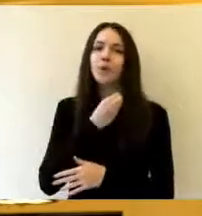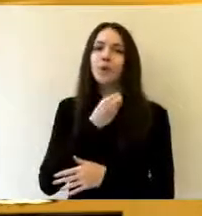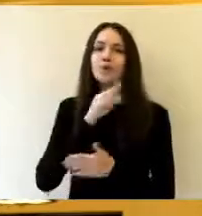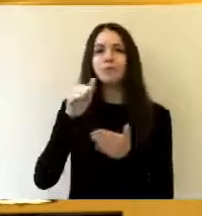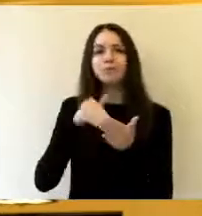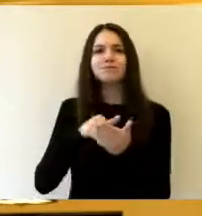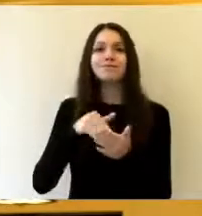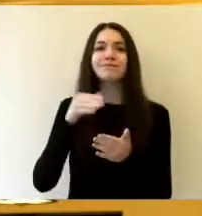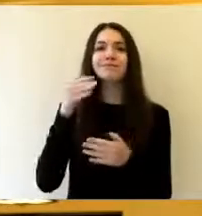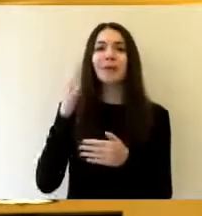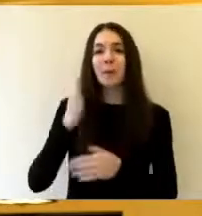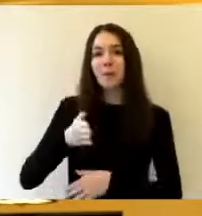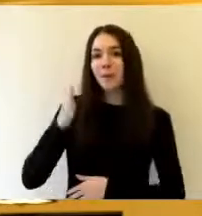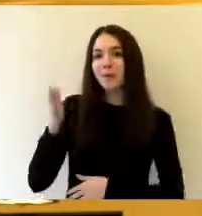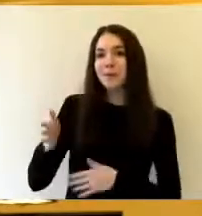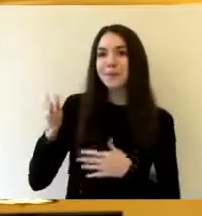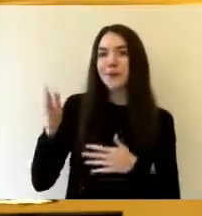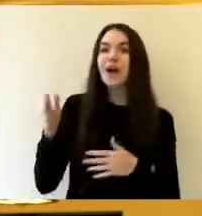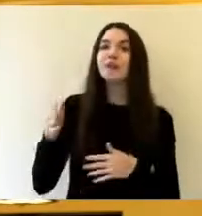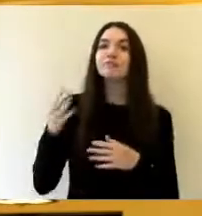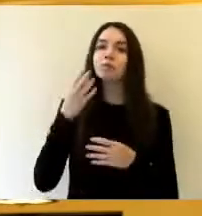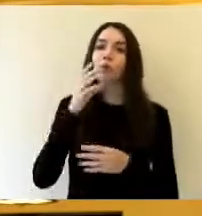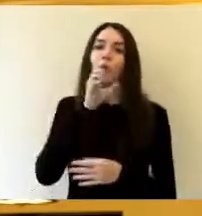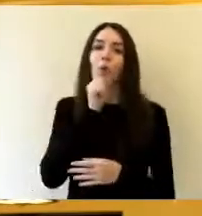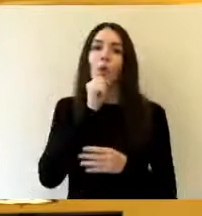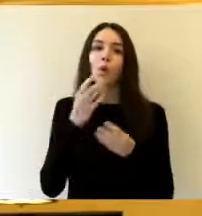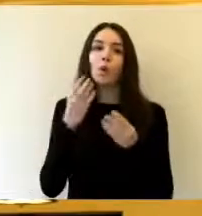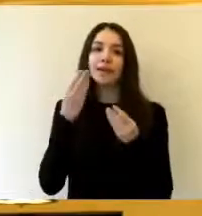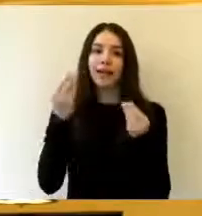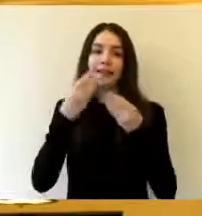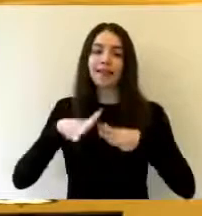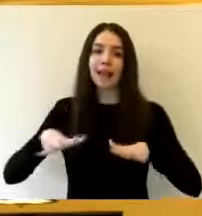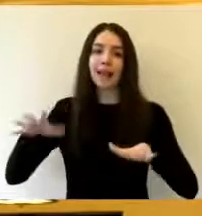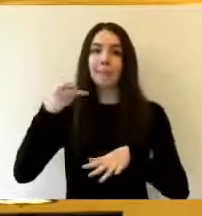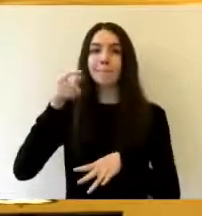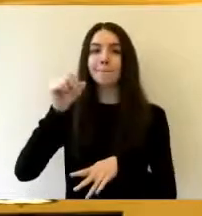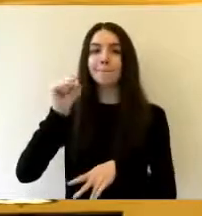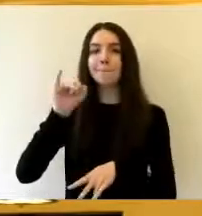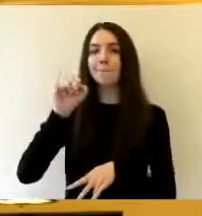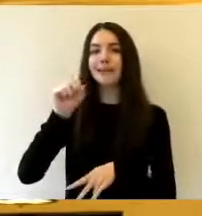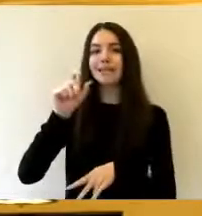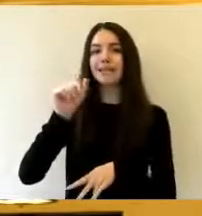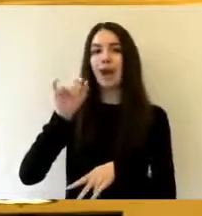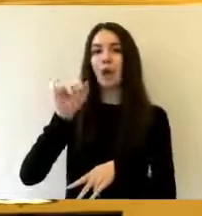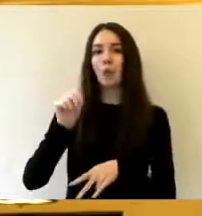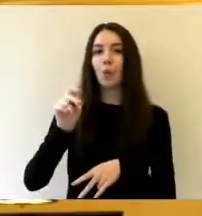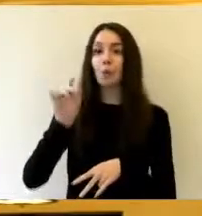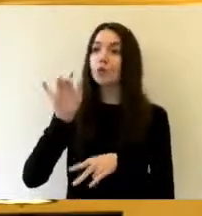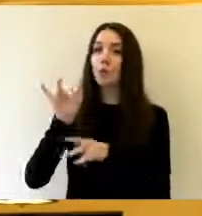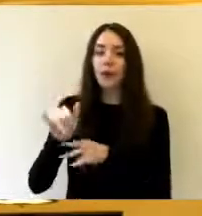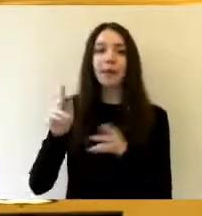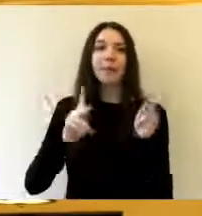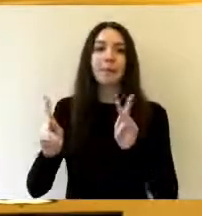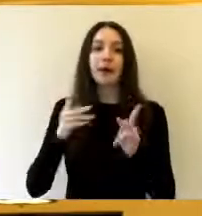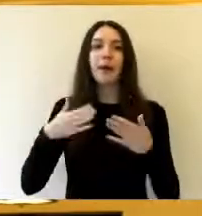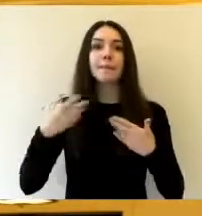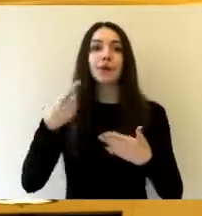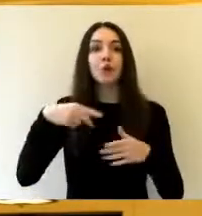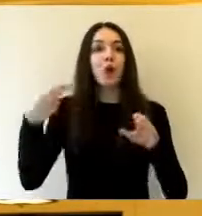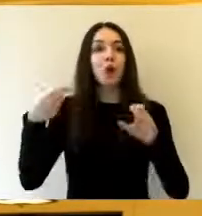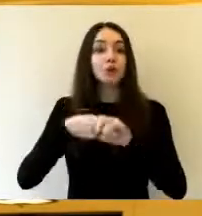Baltimore. Hey. Ancestral land of the Piscataway people. We are so glad for you to be here with us this